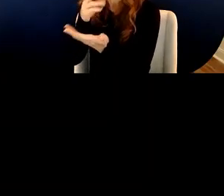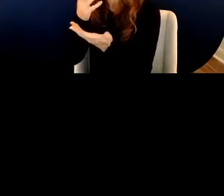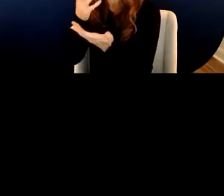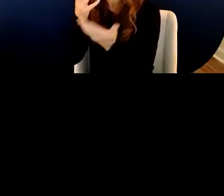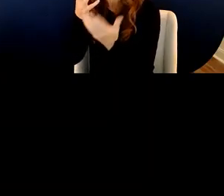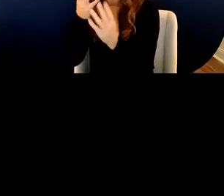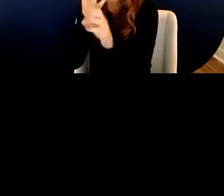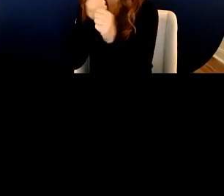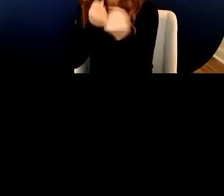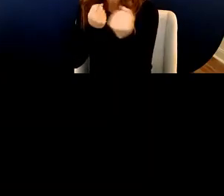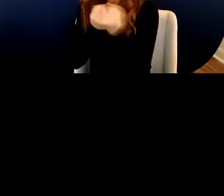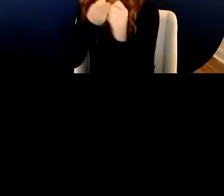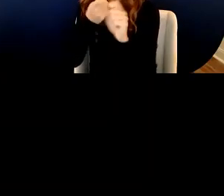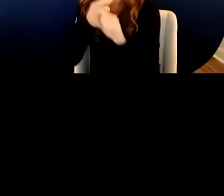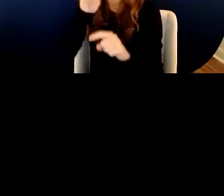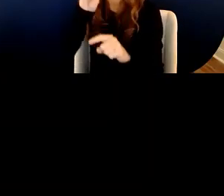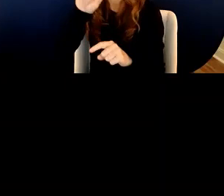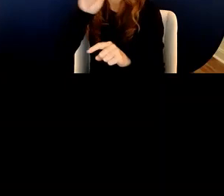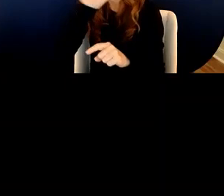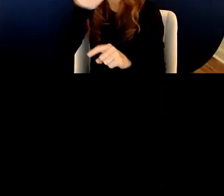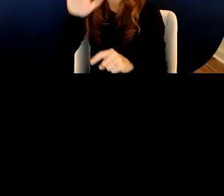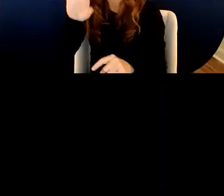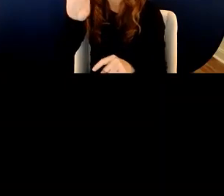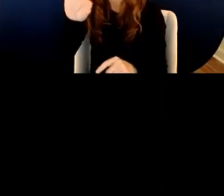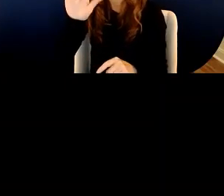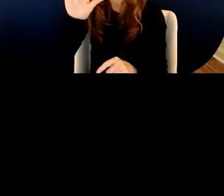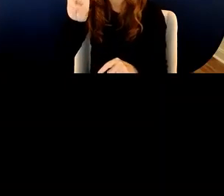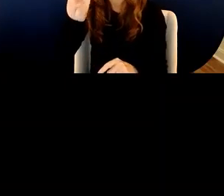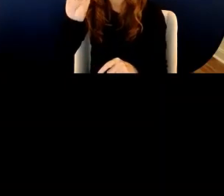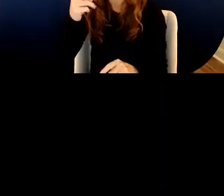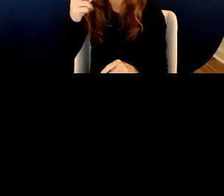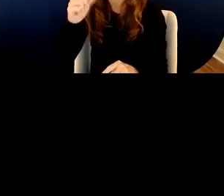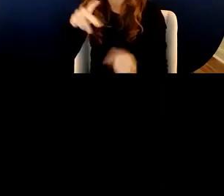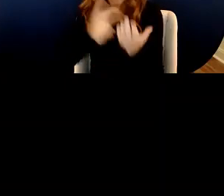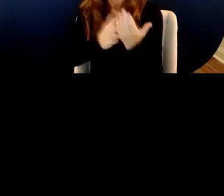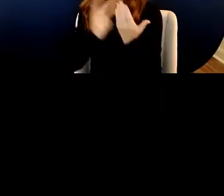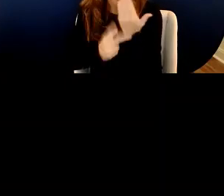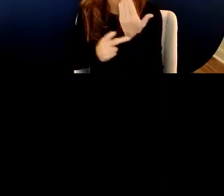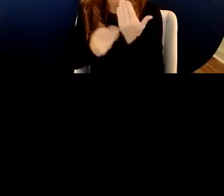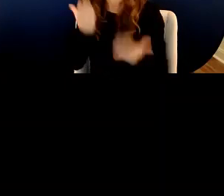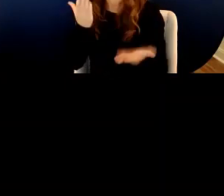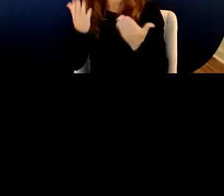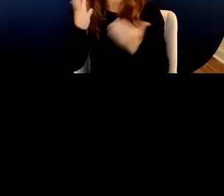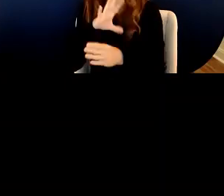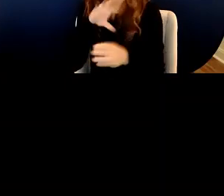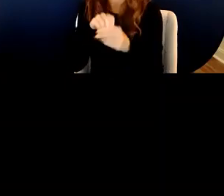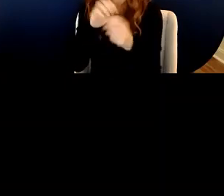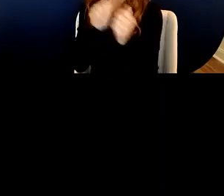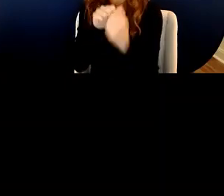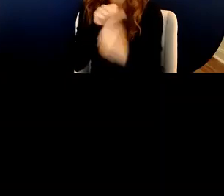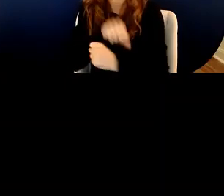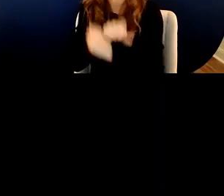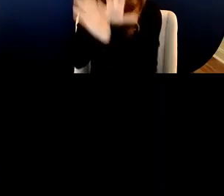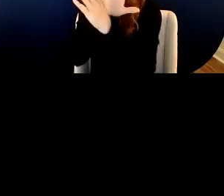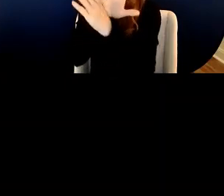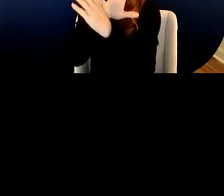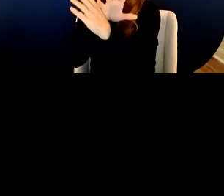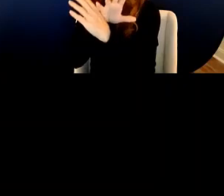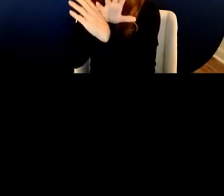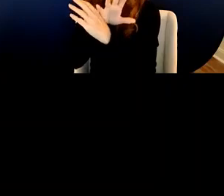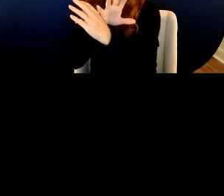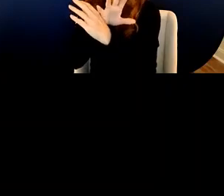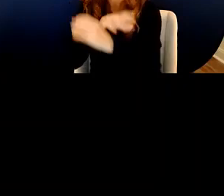minority fellowship program that might be participating in a webinar and present,